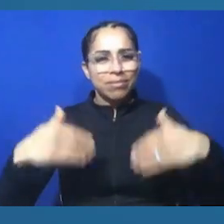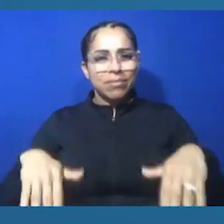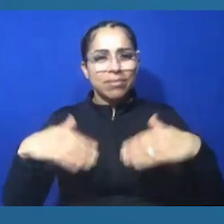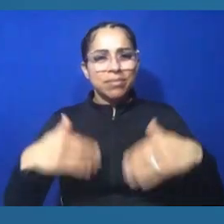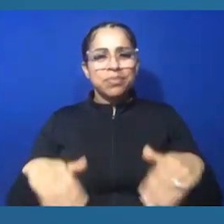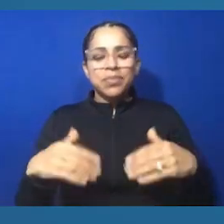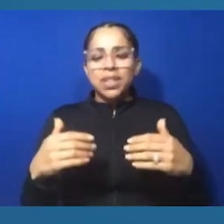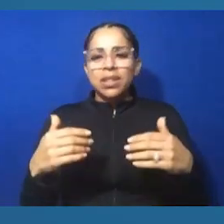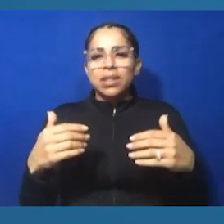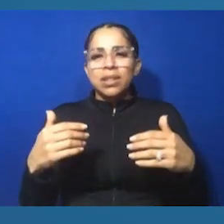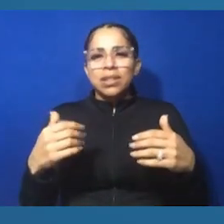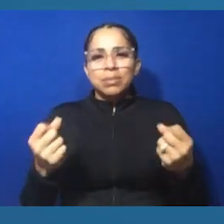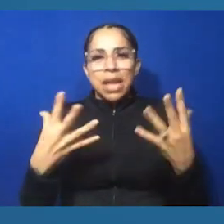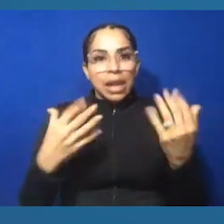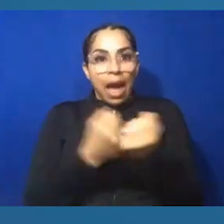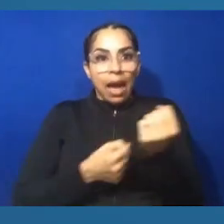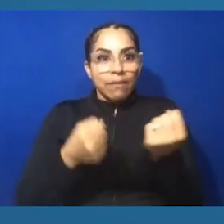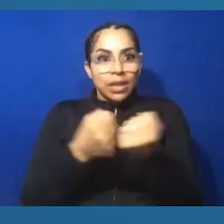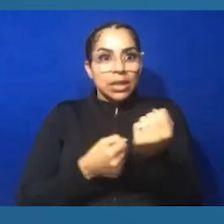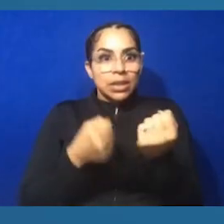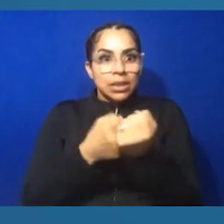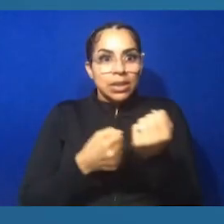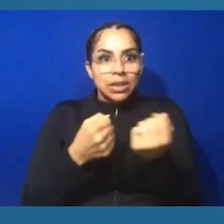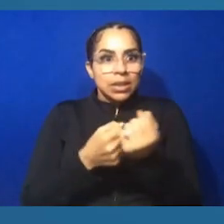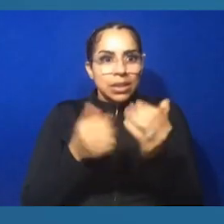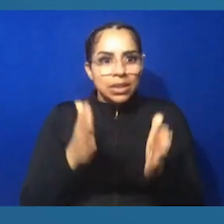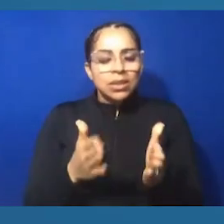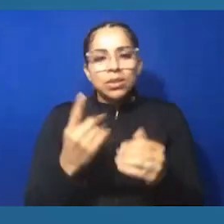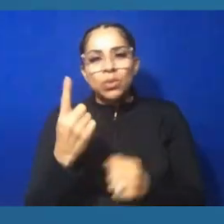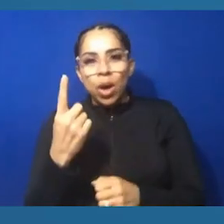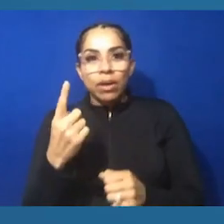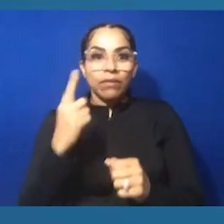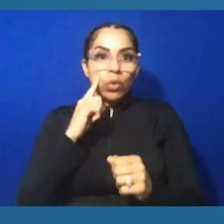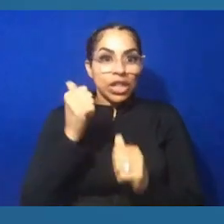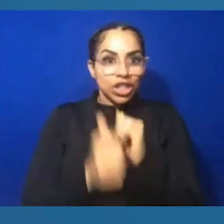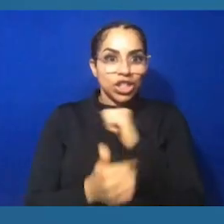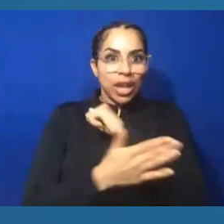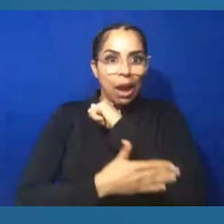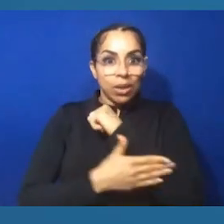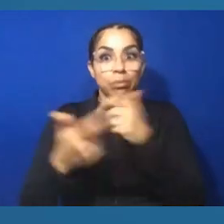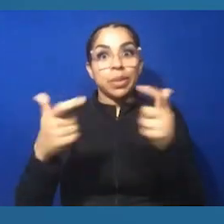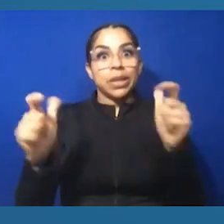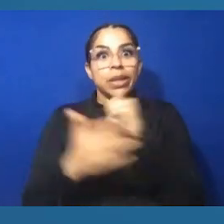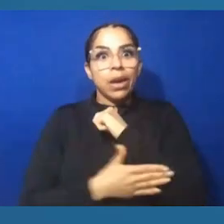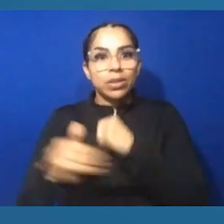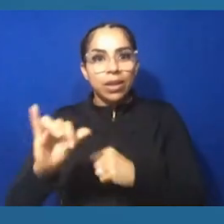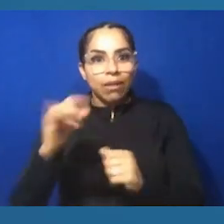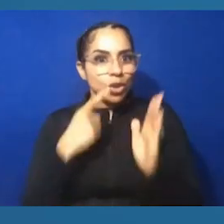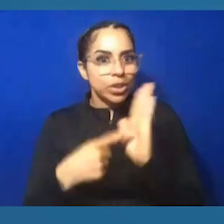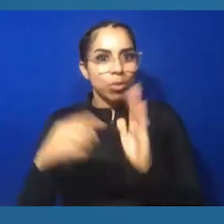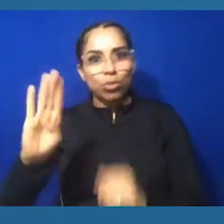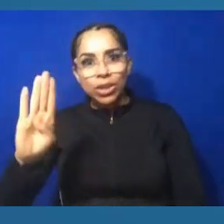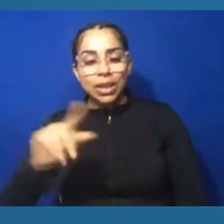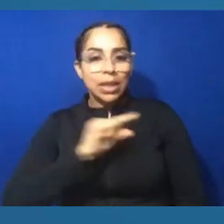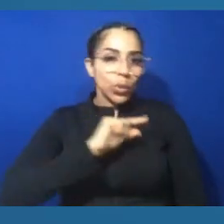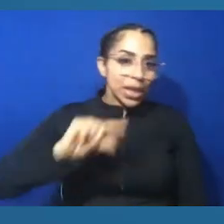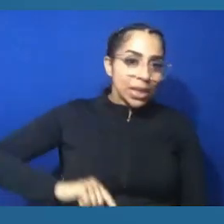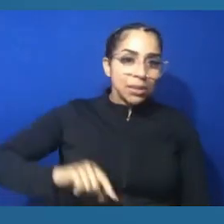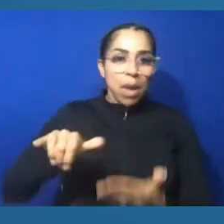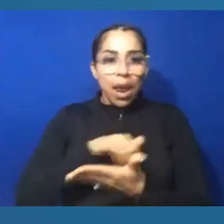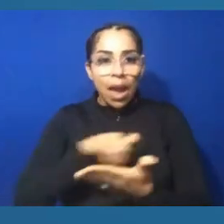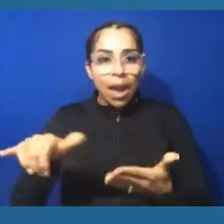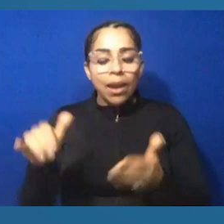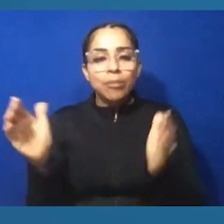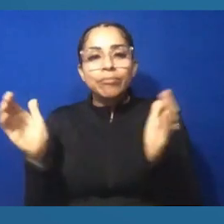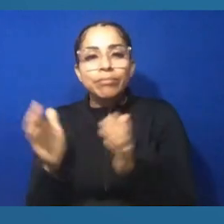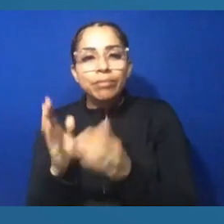obviously one in each county across the state, some big counties like Brooklyn and Queens and Manhattan, some medium-sized like little old Staten